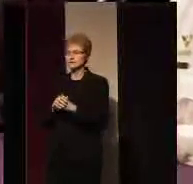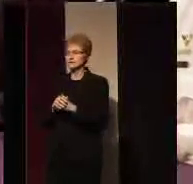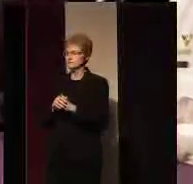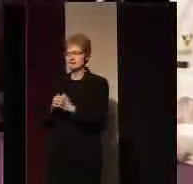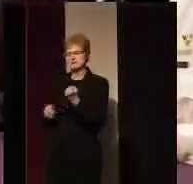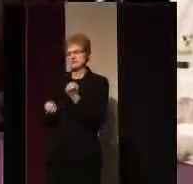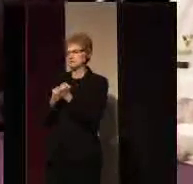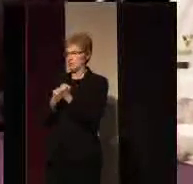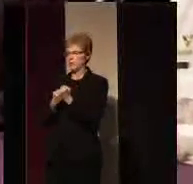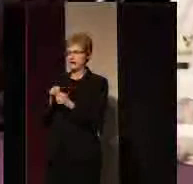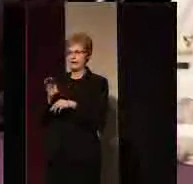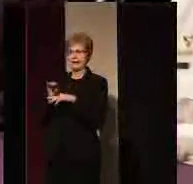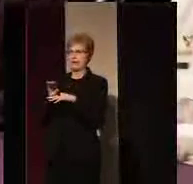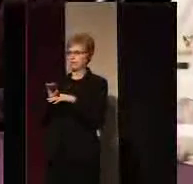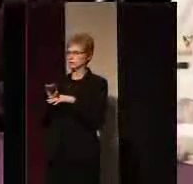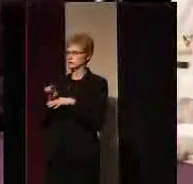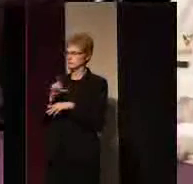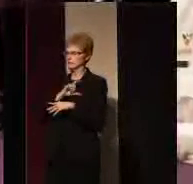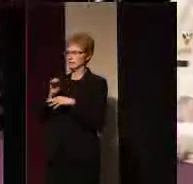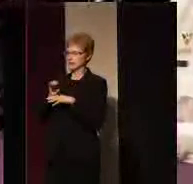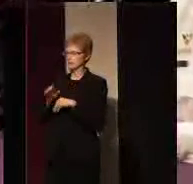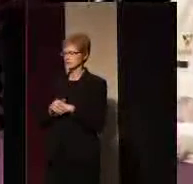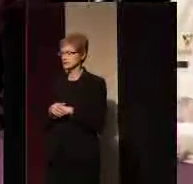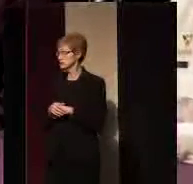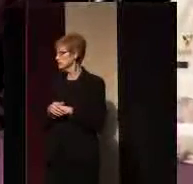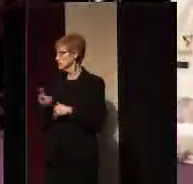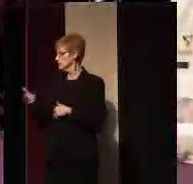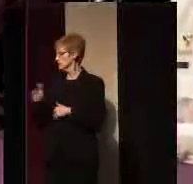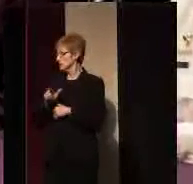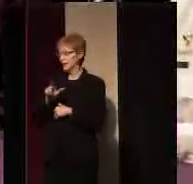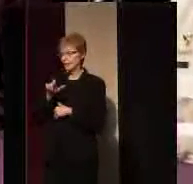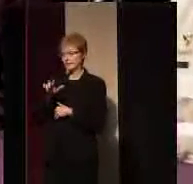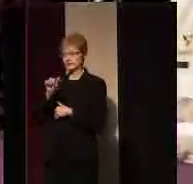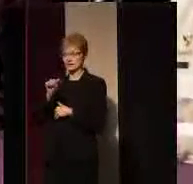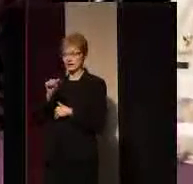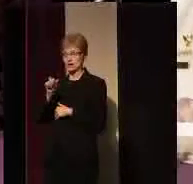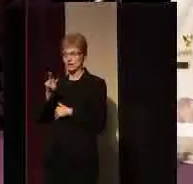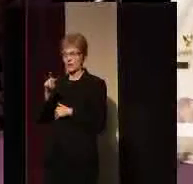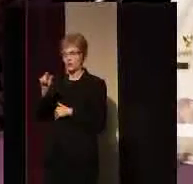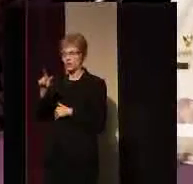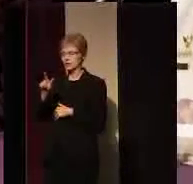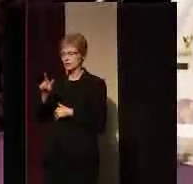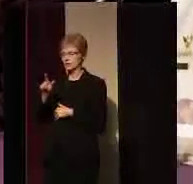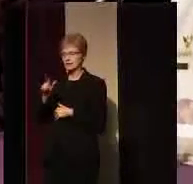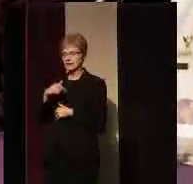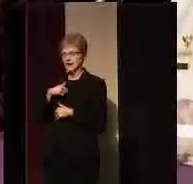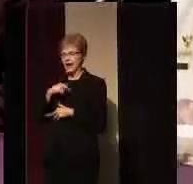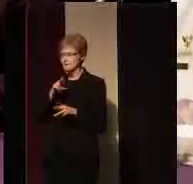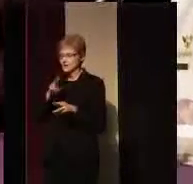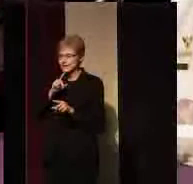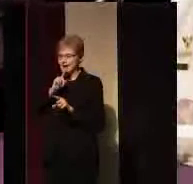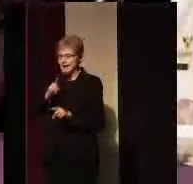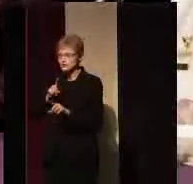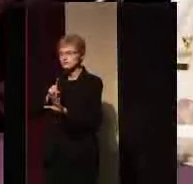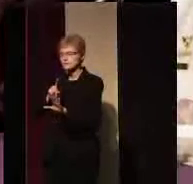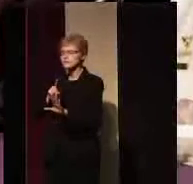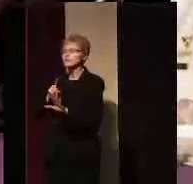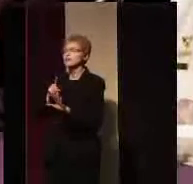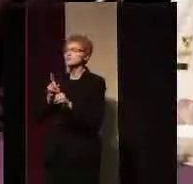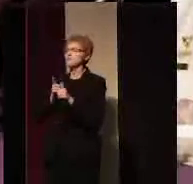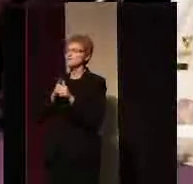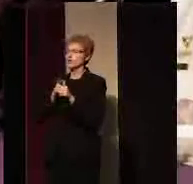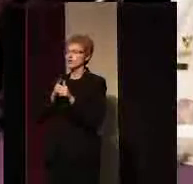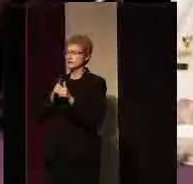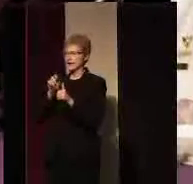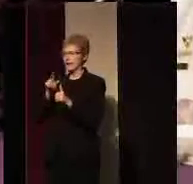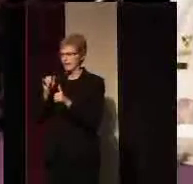all in favor of that. Thank you. Lisa, I want to, actually I feel so prepared for your question, but I want to touch on something